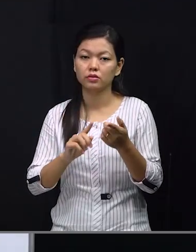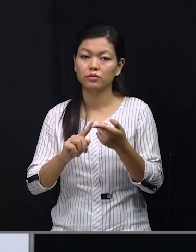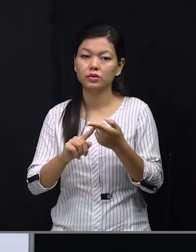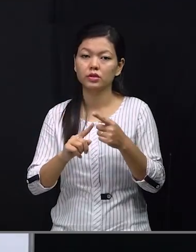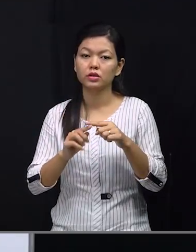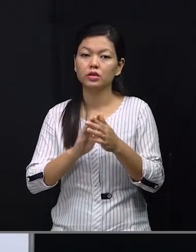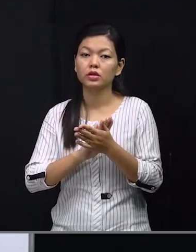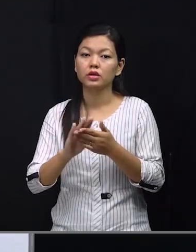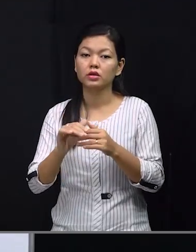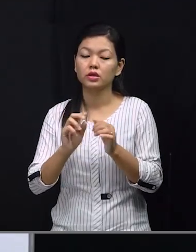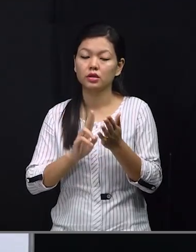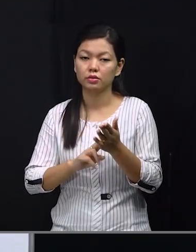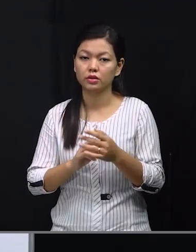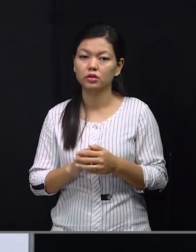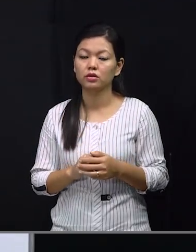We can also obtain